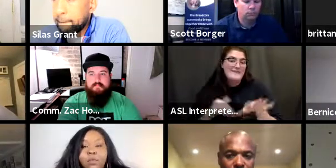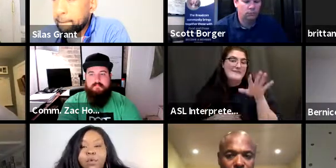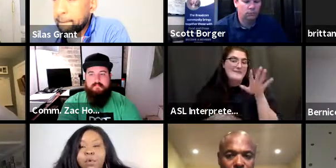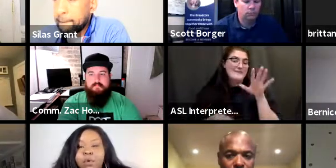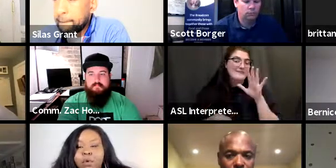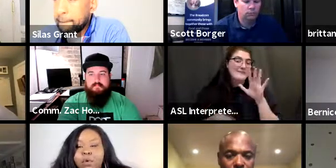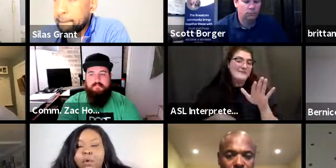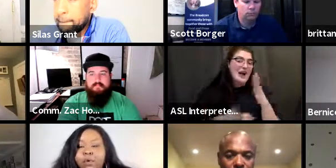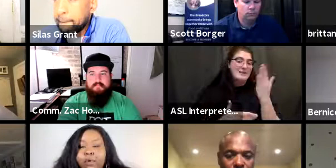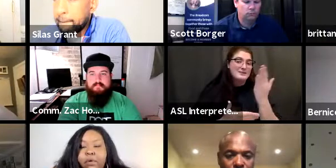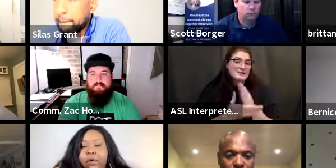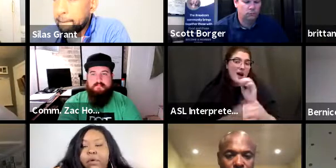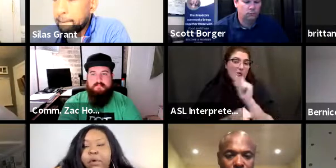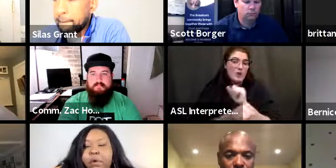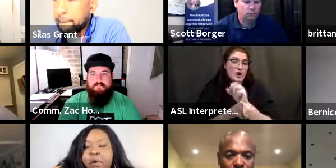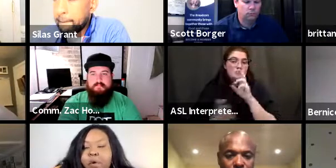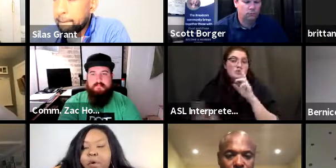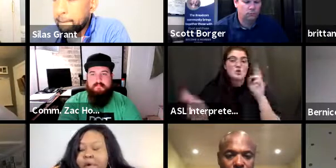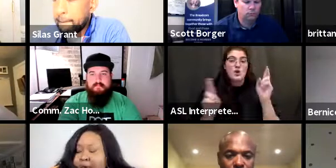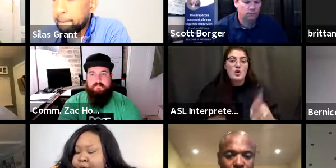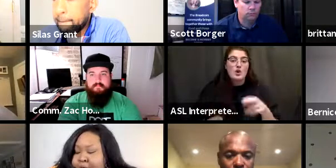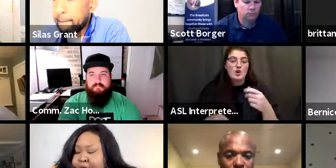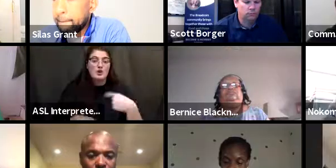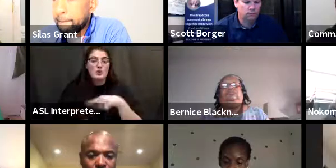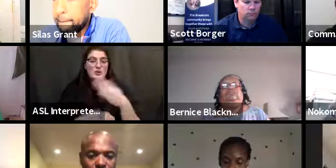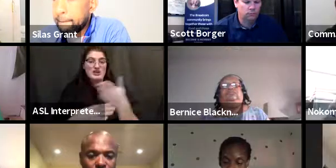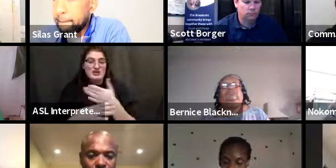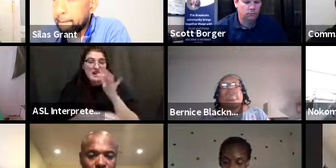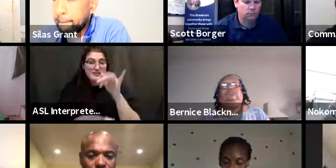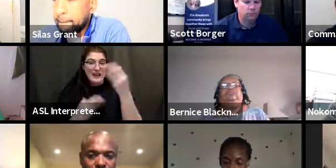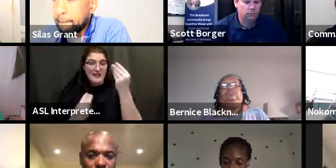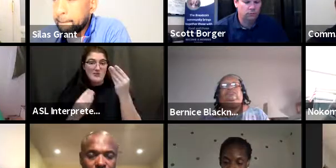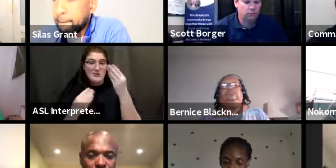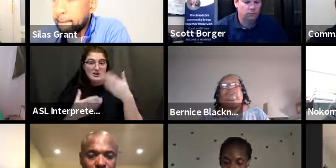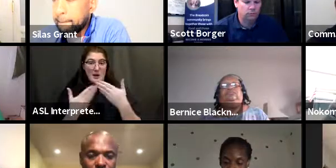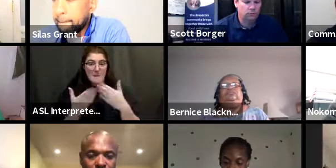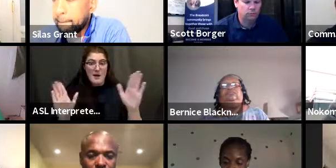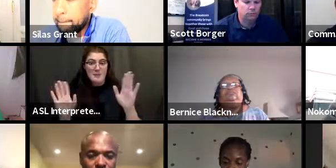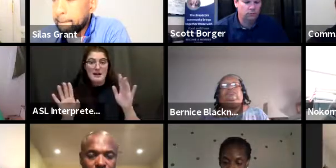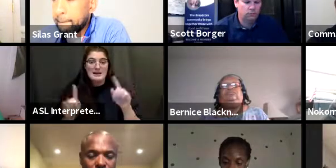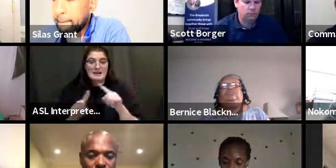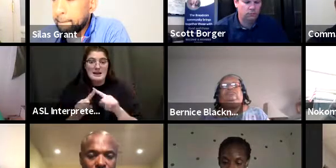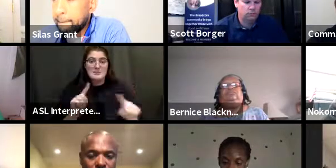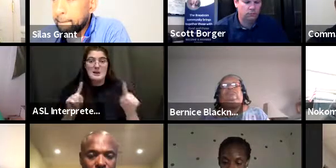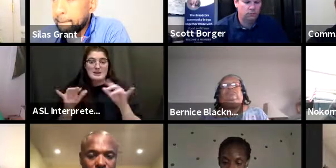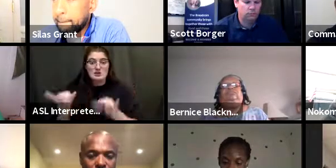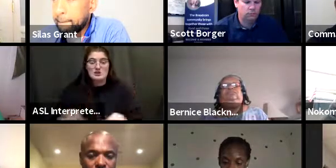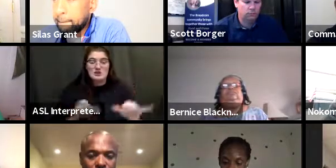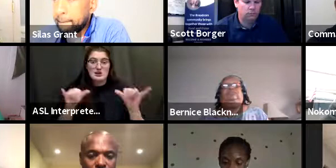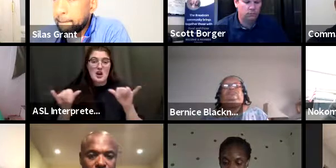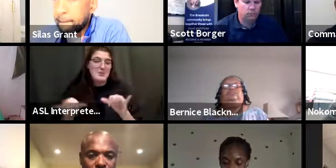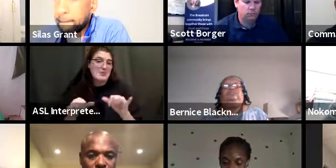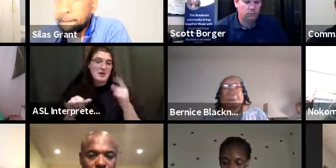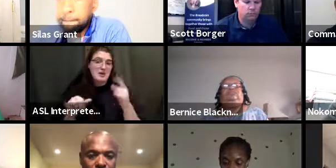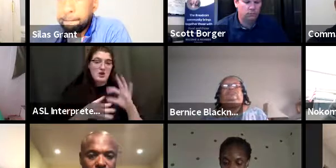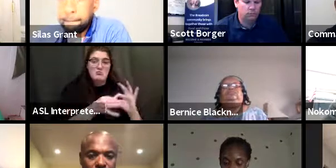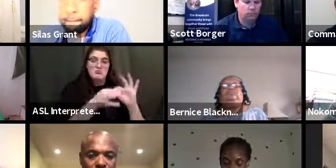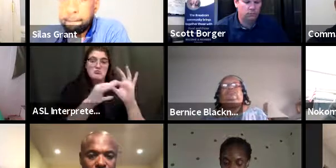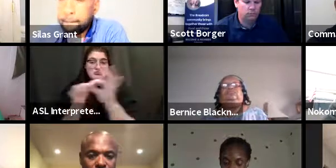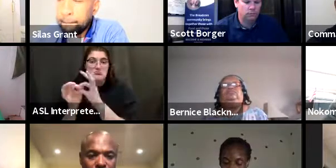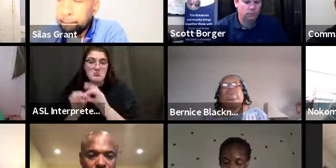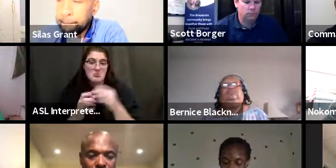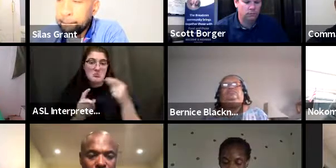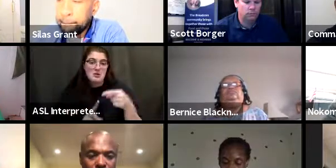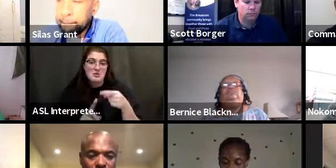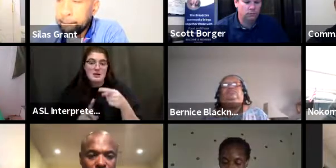work orders, we not only show that information publicly, but then it can become a basis for denying them permits. So it is part